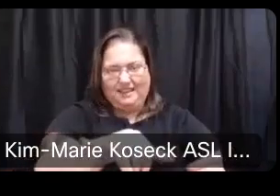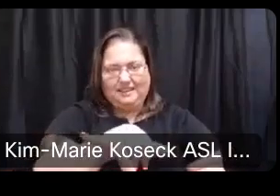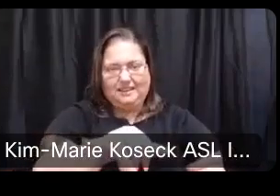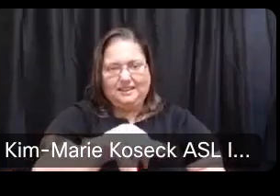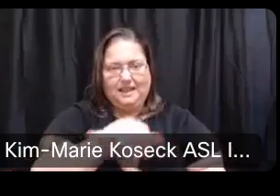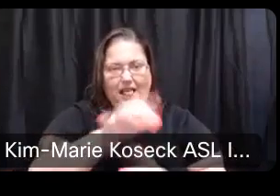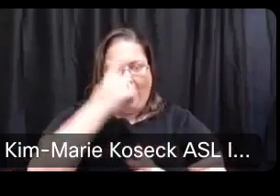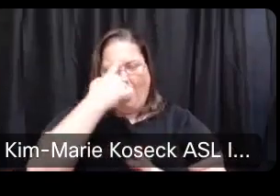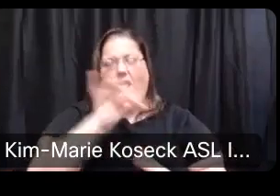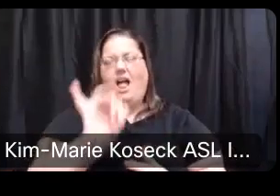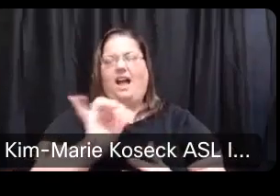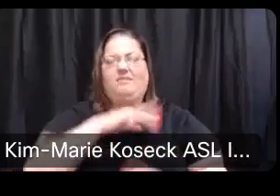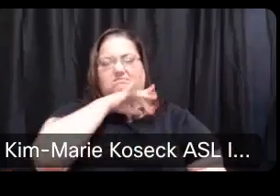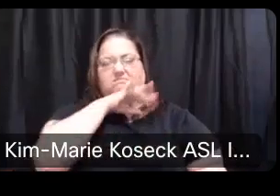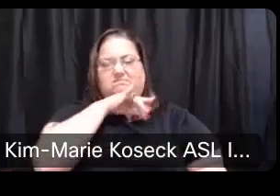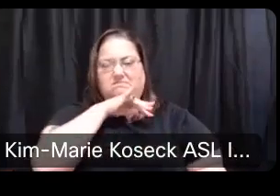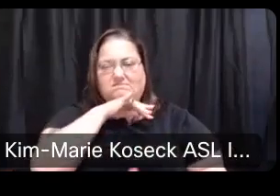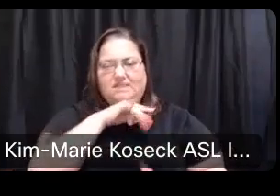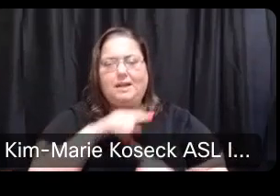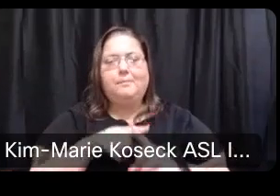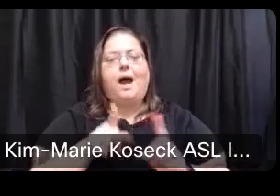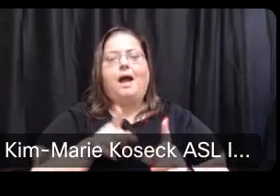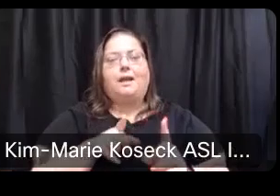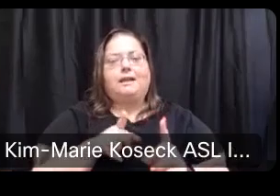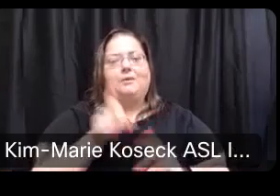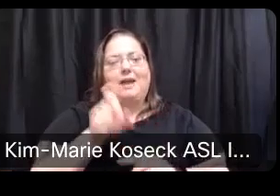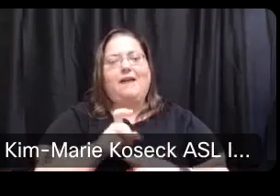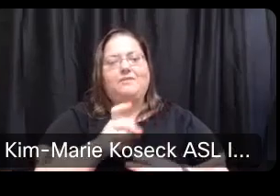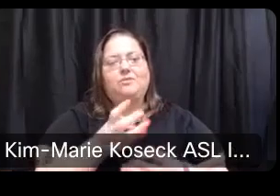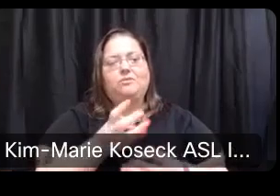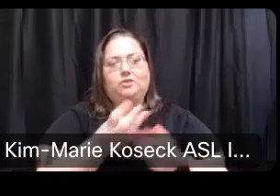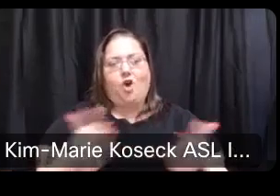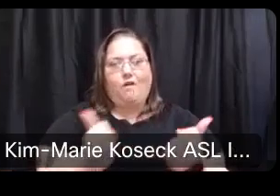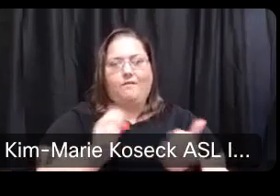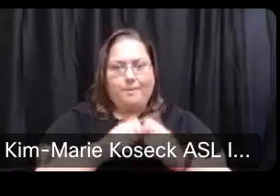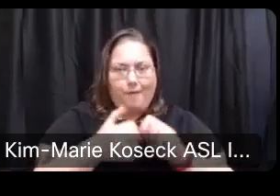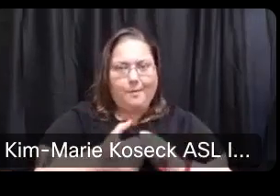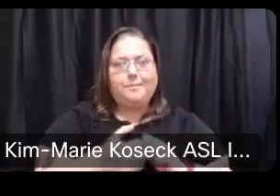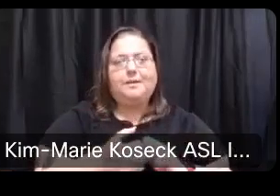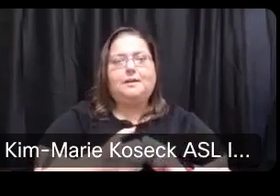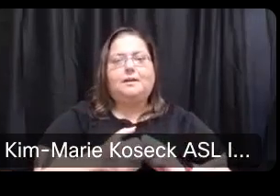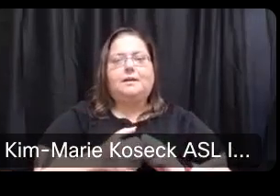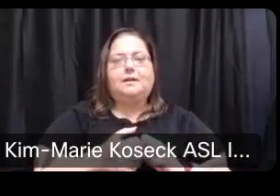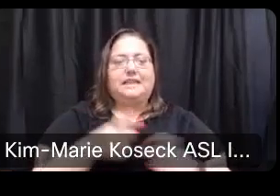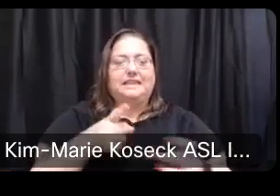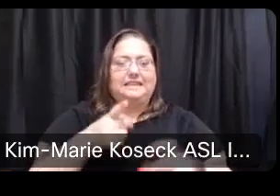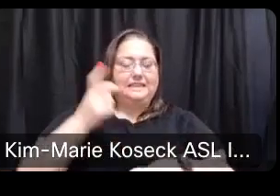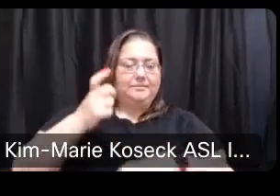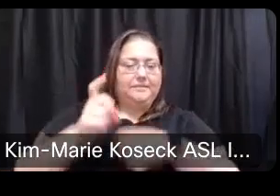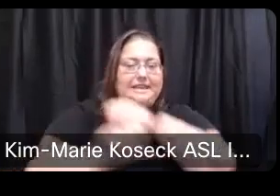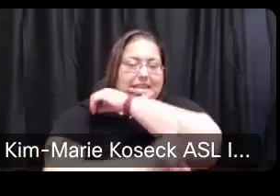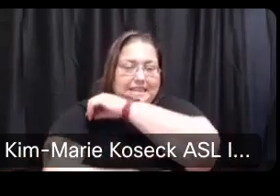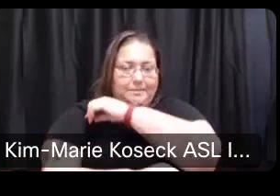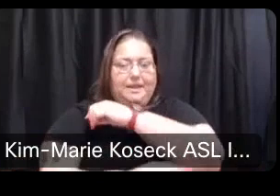messy, but it's also the way we must address issues, multidiscipline issues like